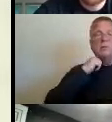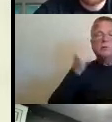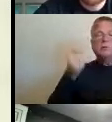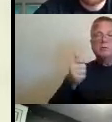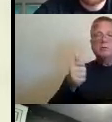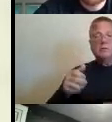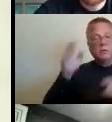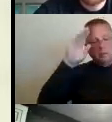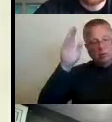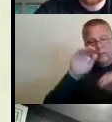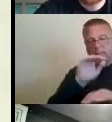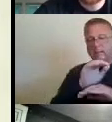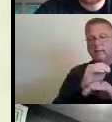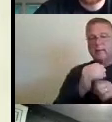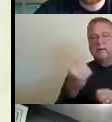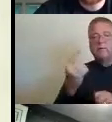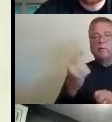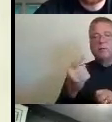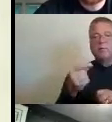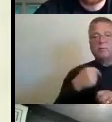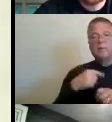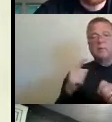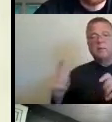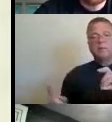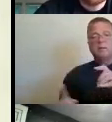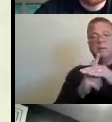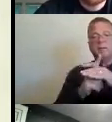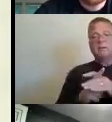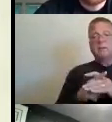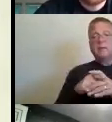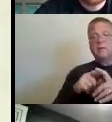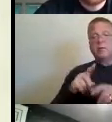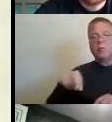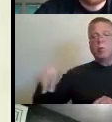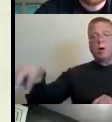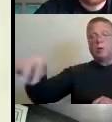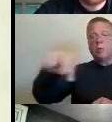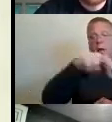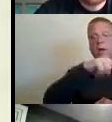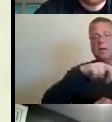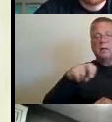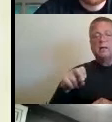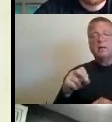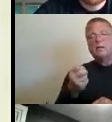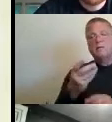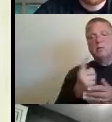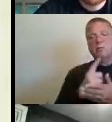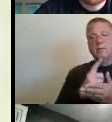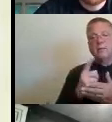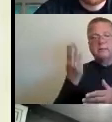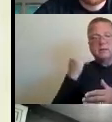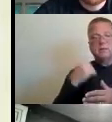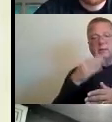evening, everybody. I attended the walk around a couple of weeks ago. I live right next